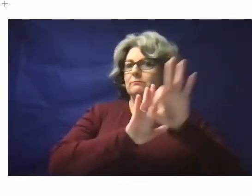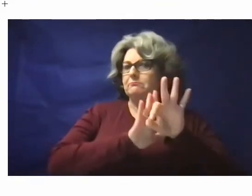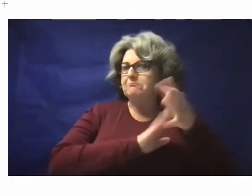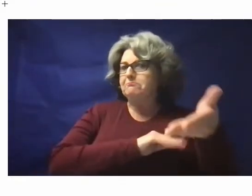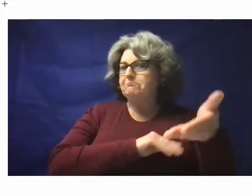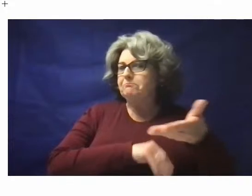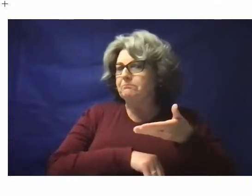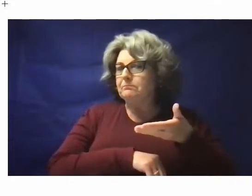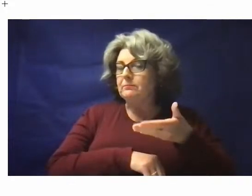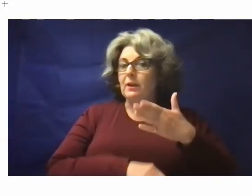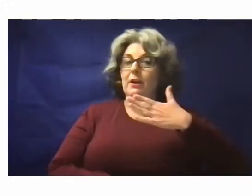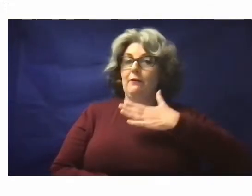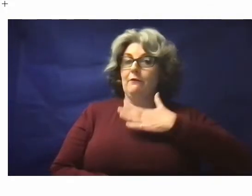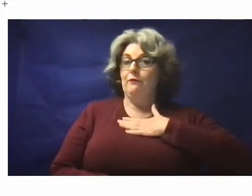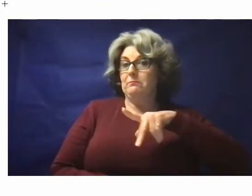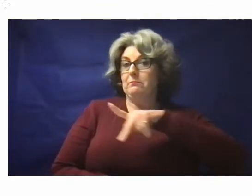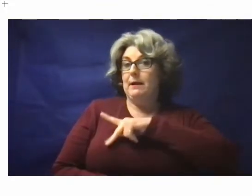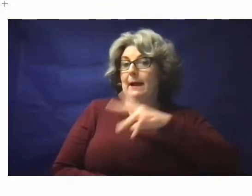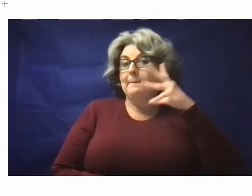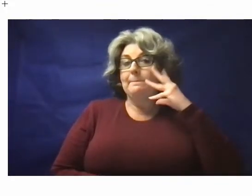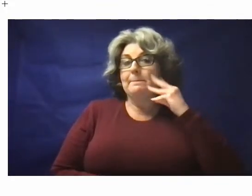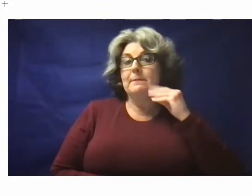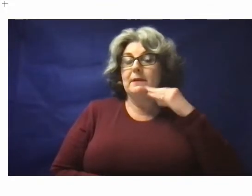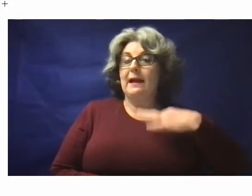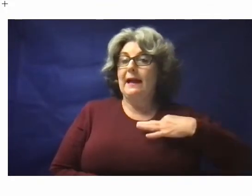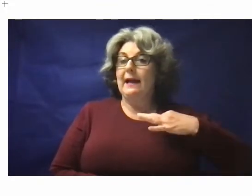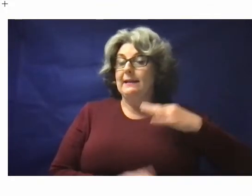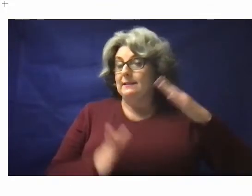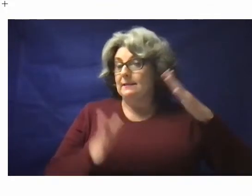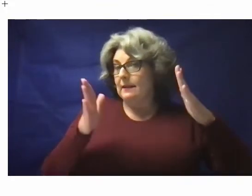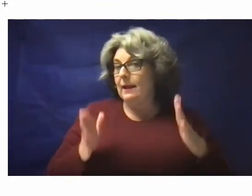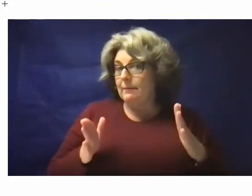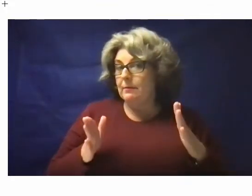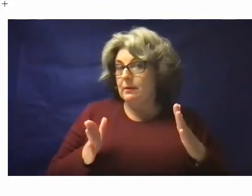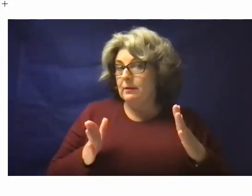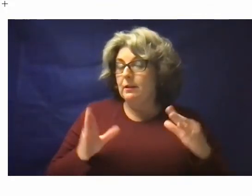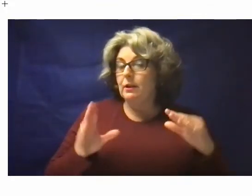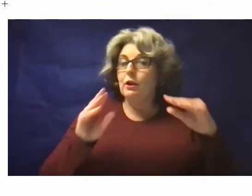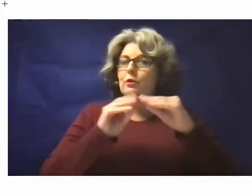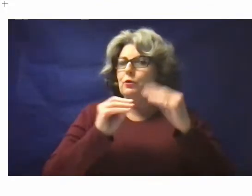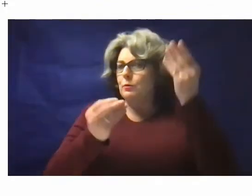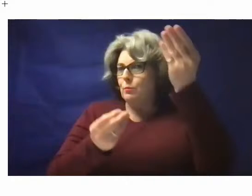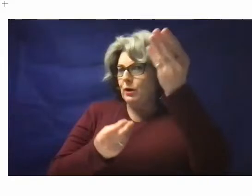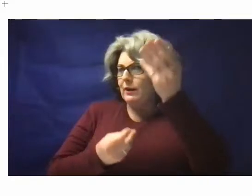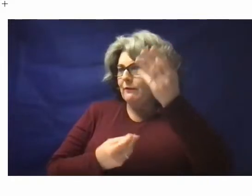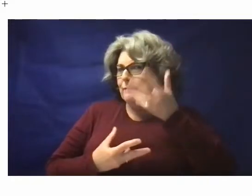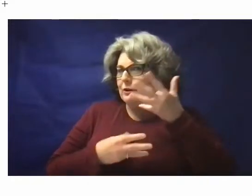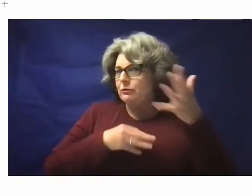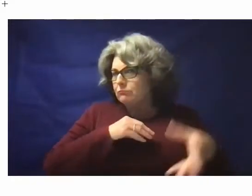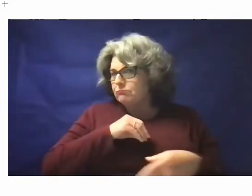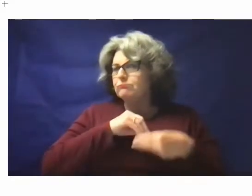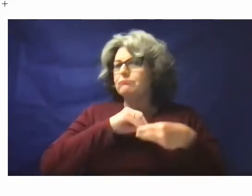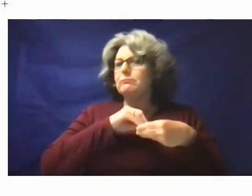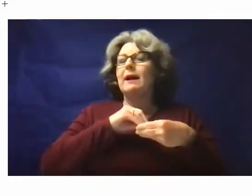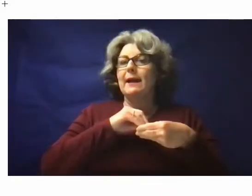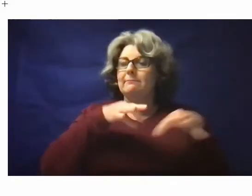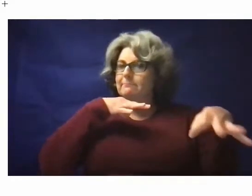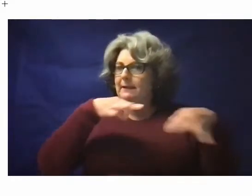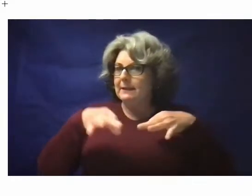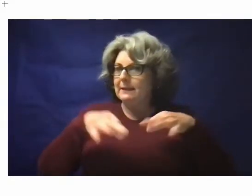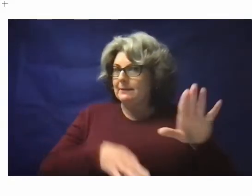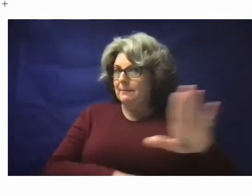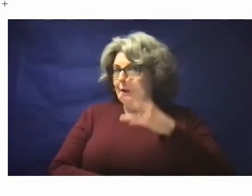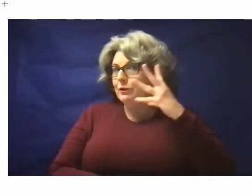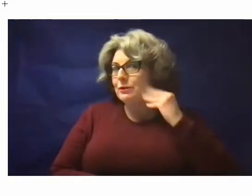my personal experience, actually as an applicant, the more information you can put in that outlines the experience, the